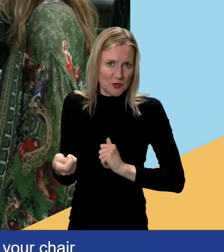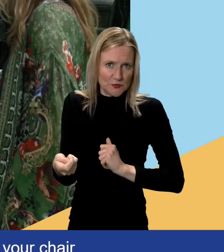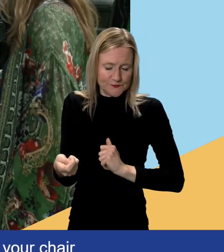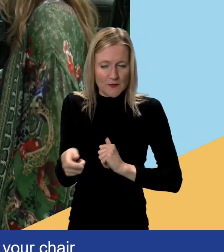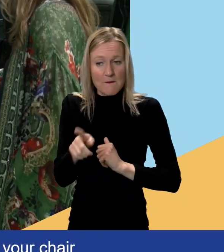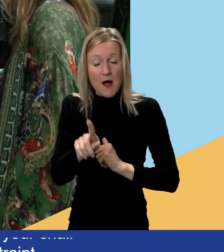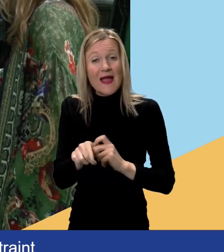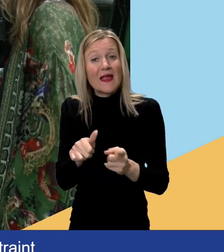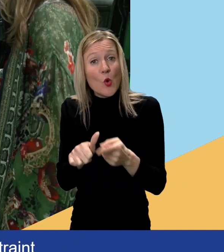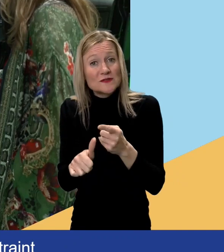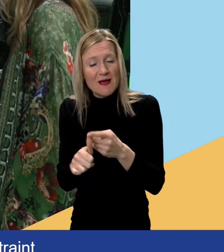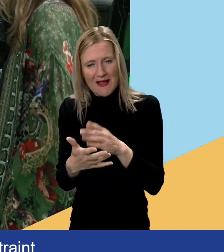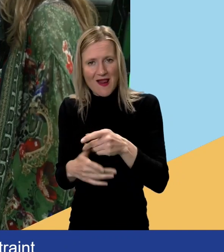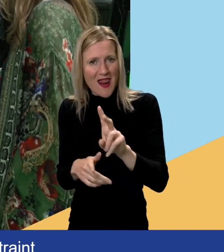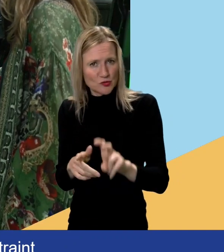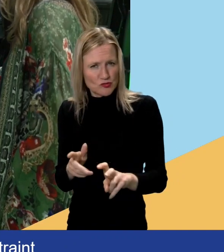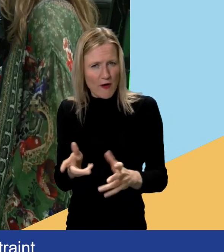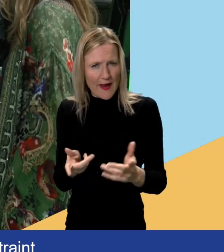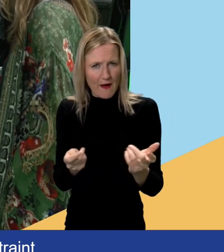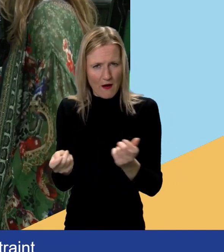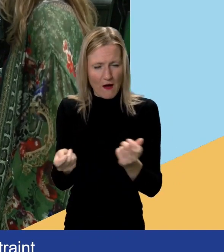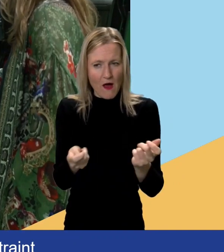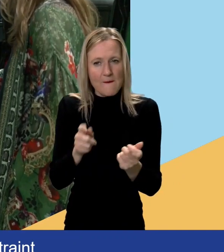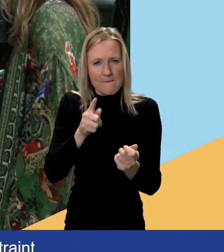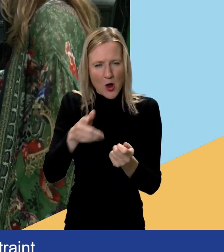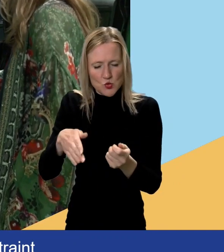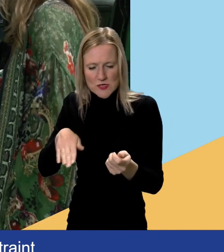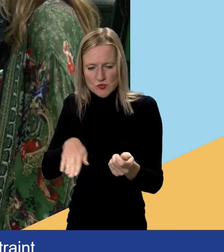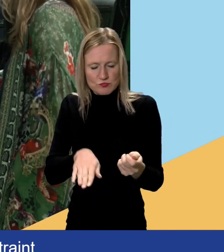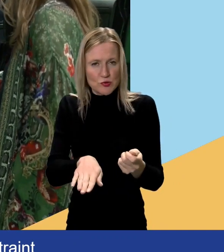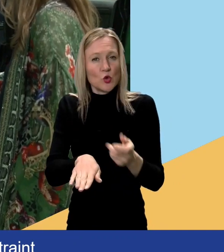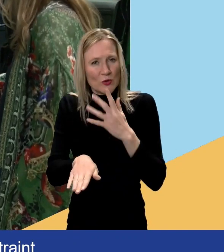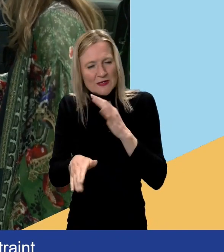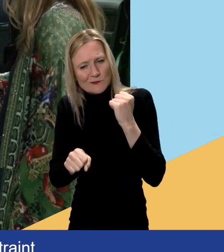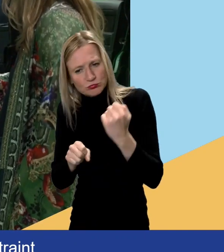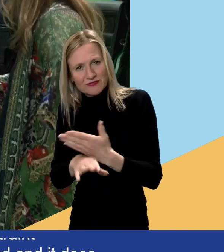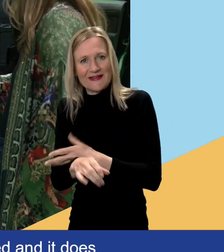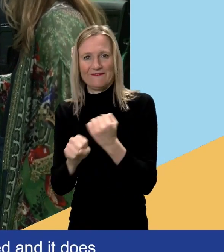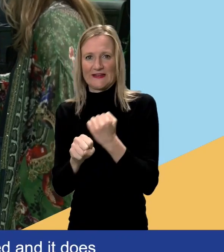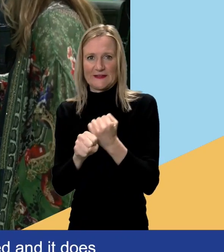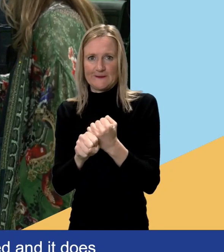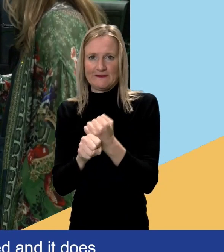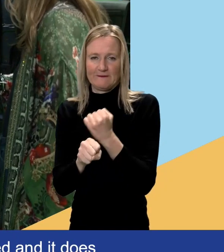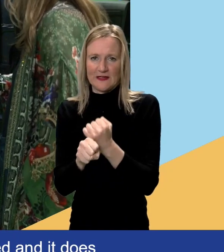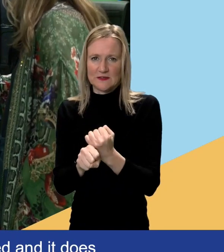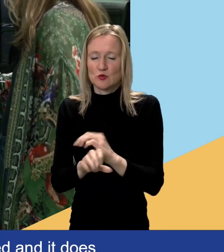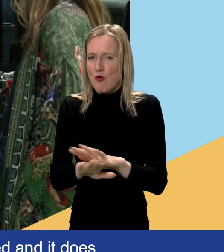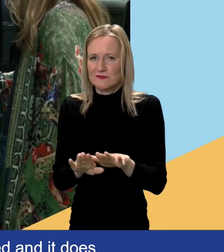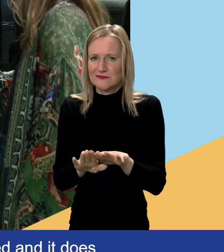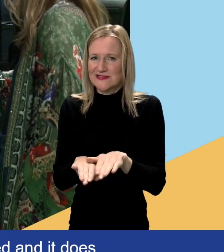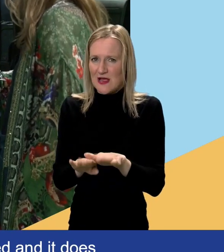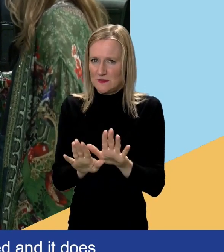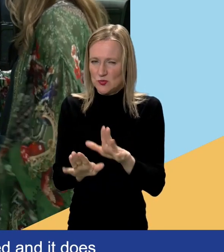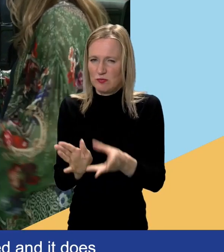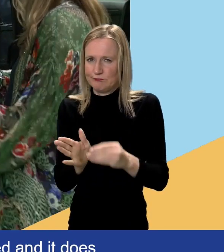automated, it's electronically powered, and it does require quite a bit of fitting, so it does come with a cost. Right. It doesn't come as standard as any